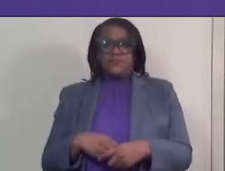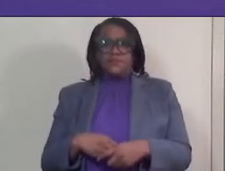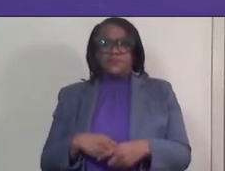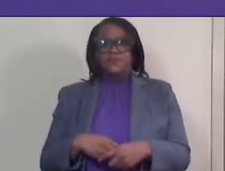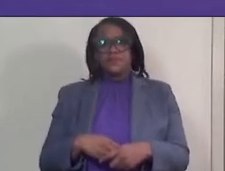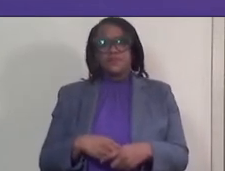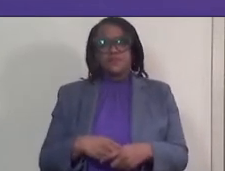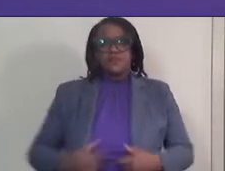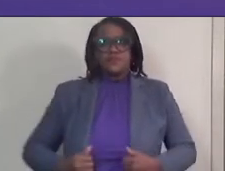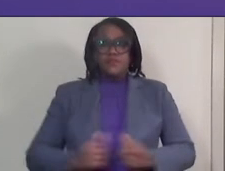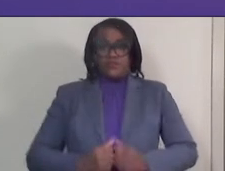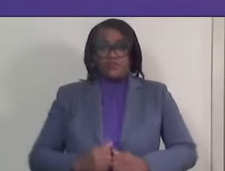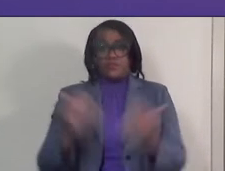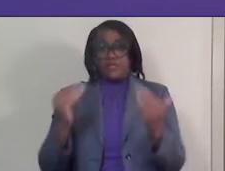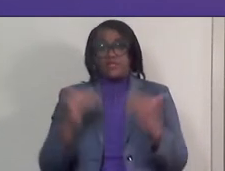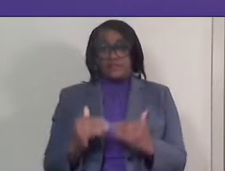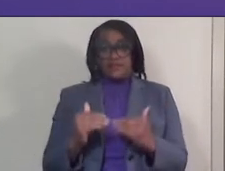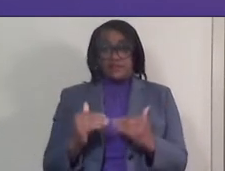Can continue to the next slide.